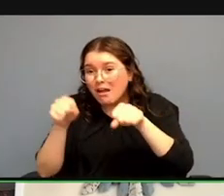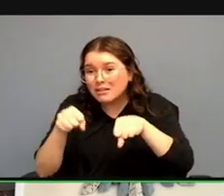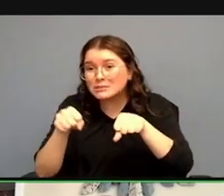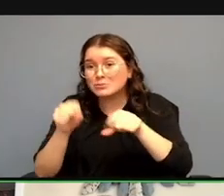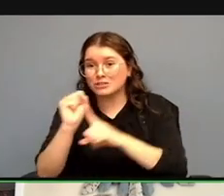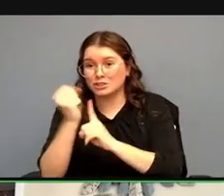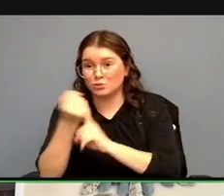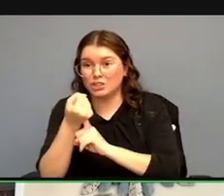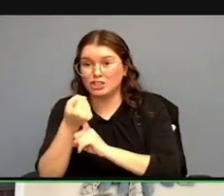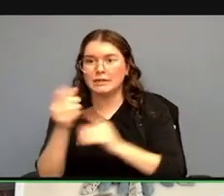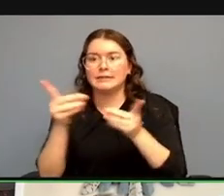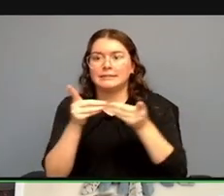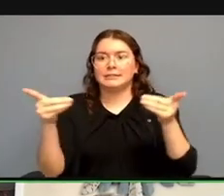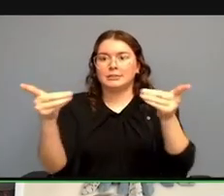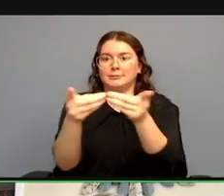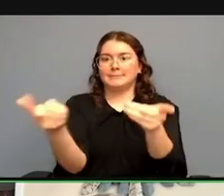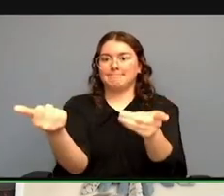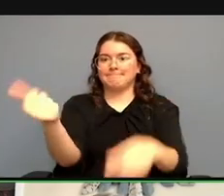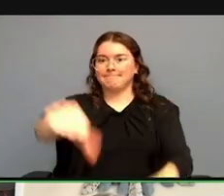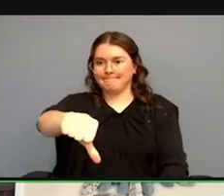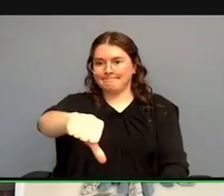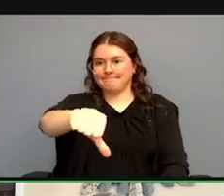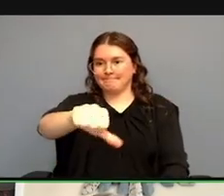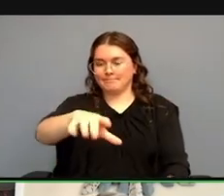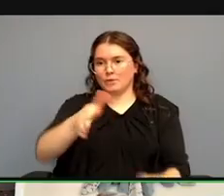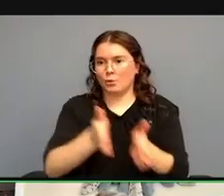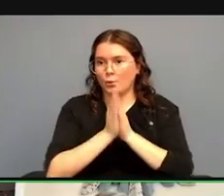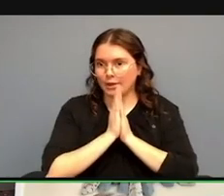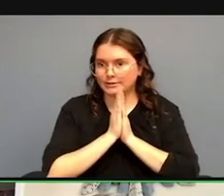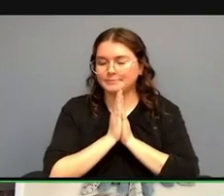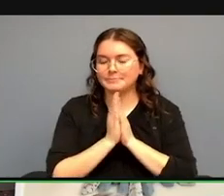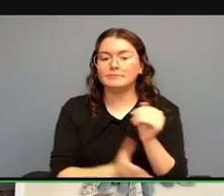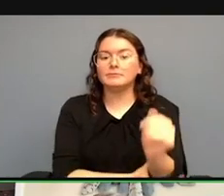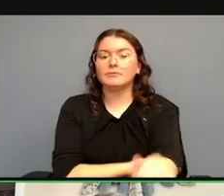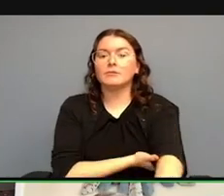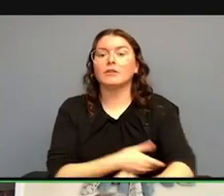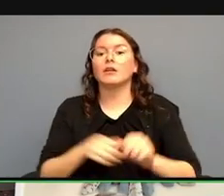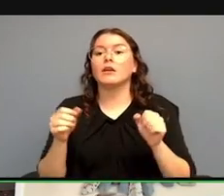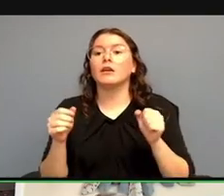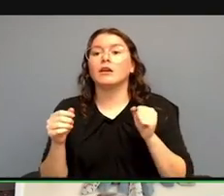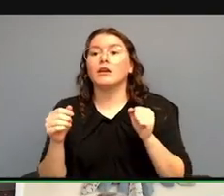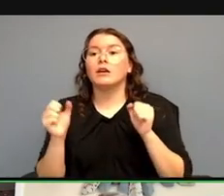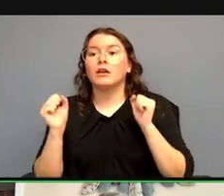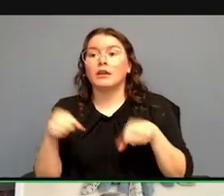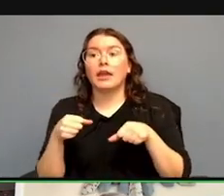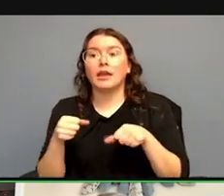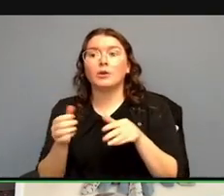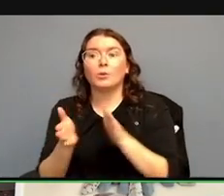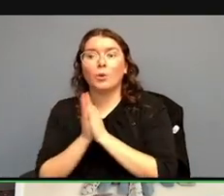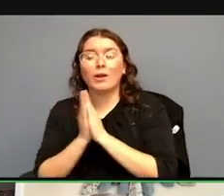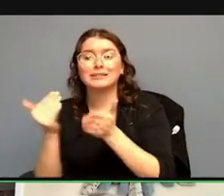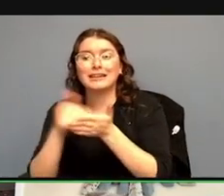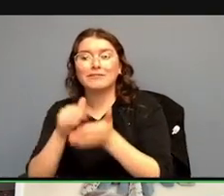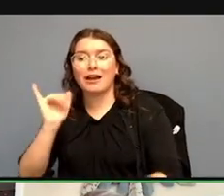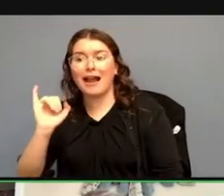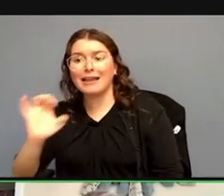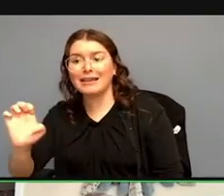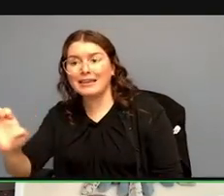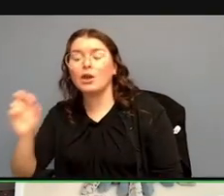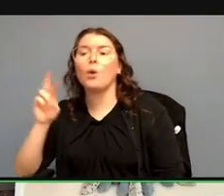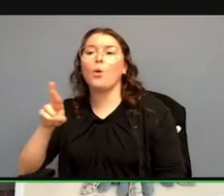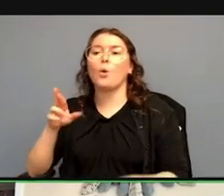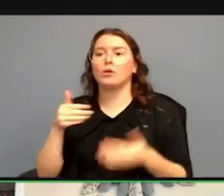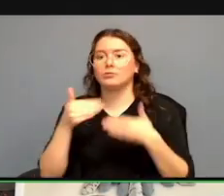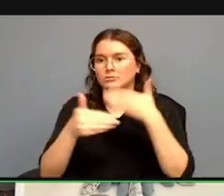and then you can choose at such a time to either rescind your request for the IEE or go through due